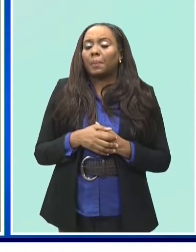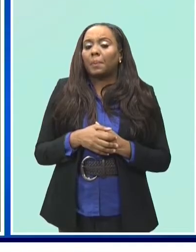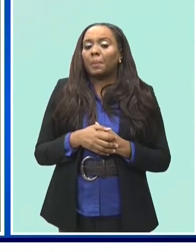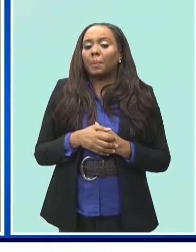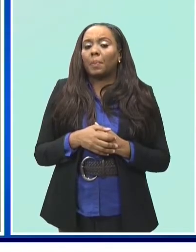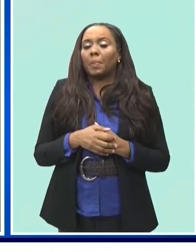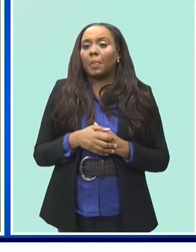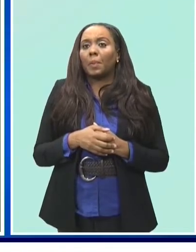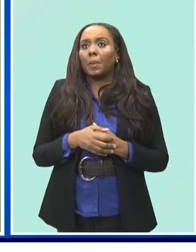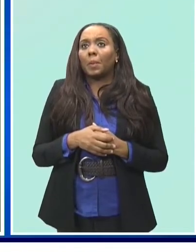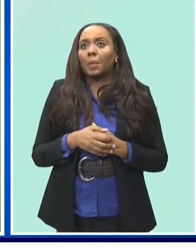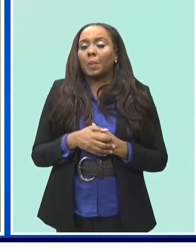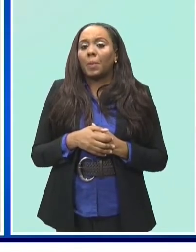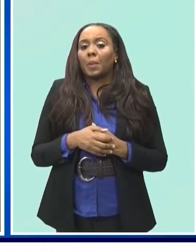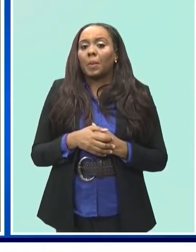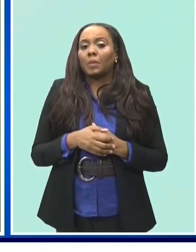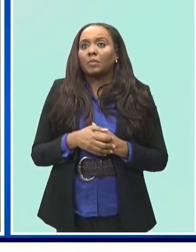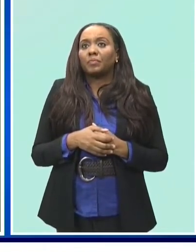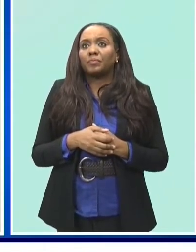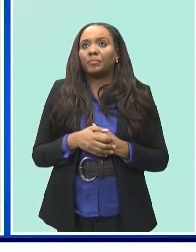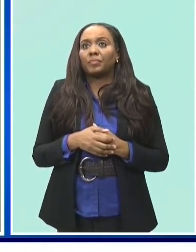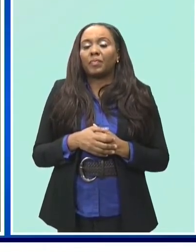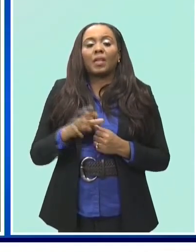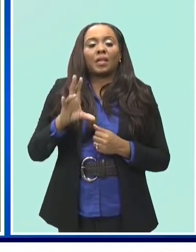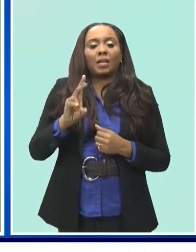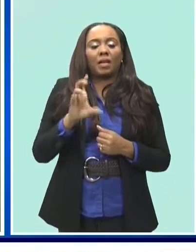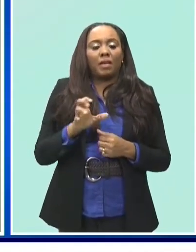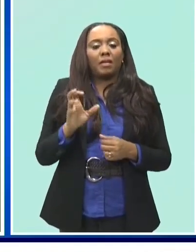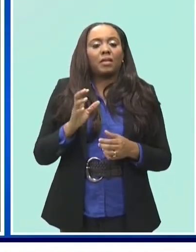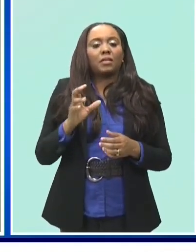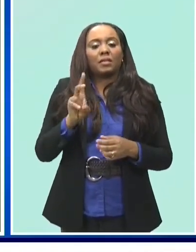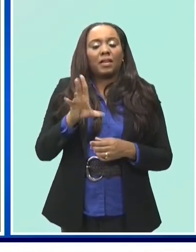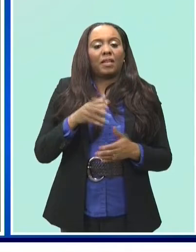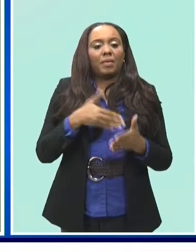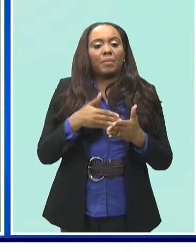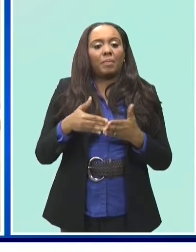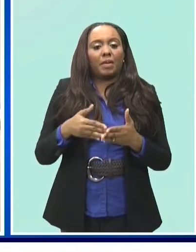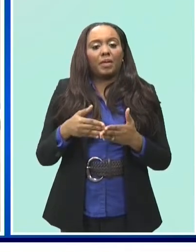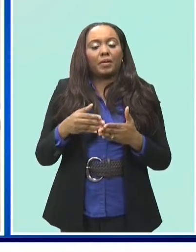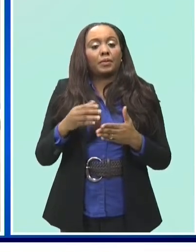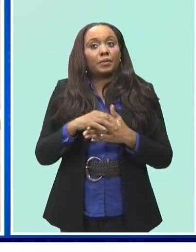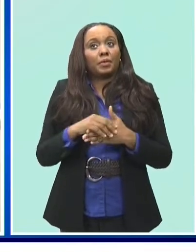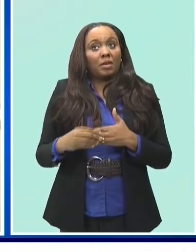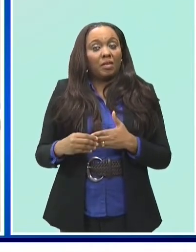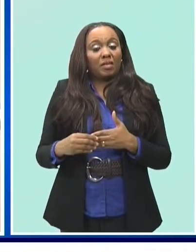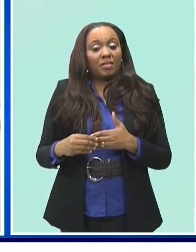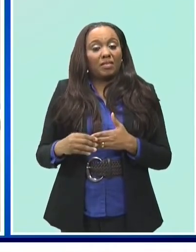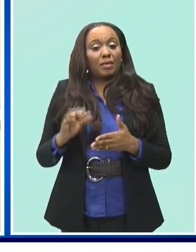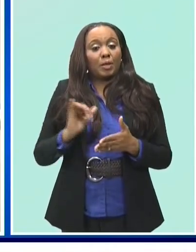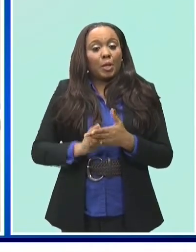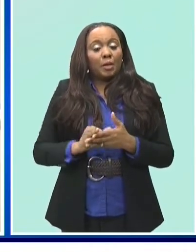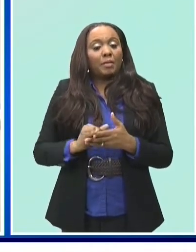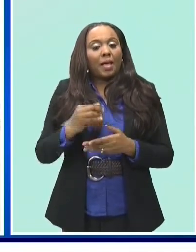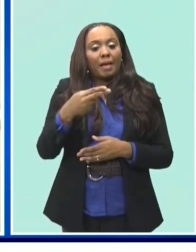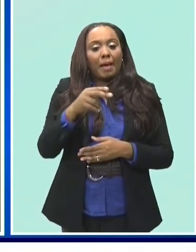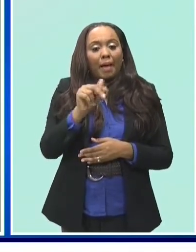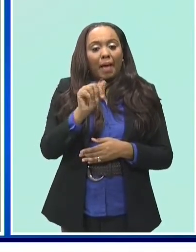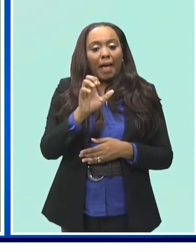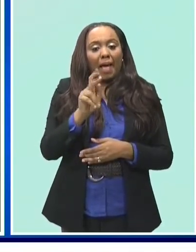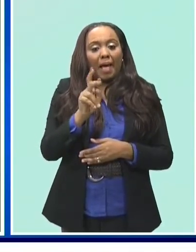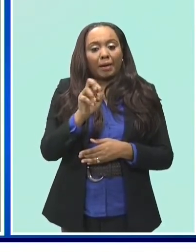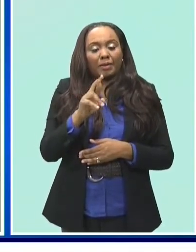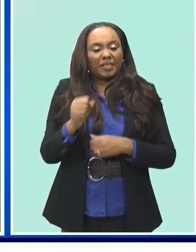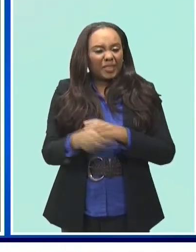In hacked. So this is money that's stolen? Money that's stolen. $700 million? Yeah, roughly around there.